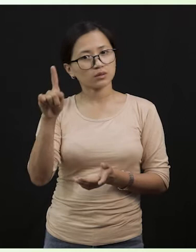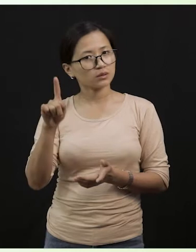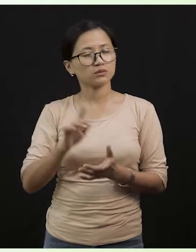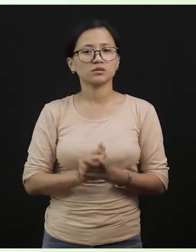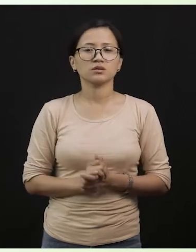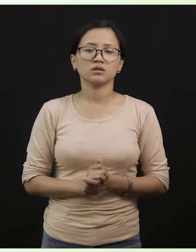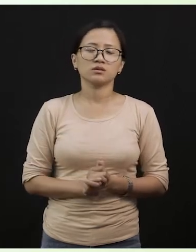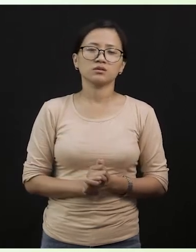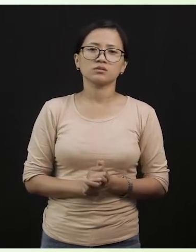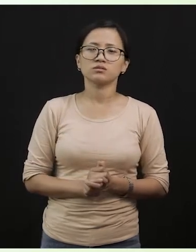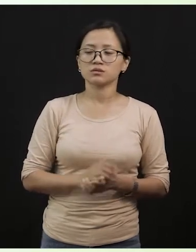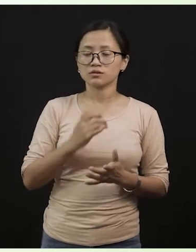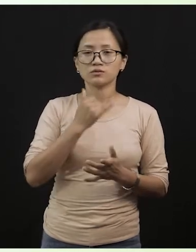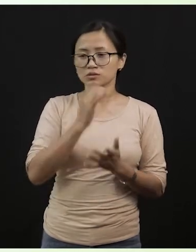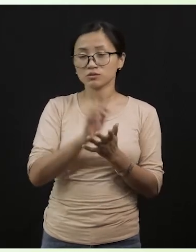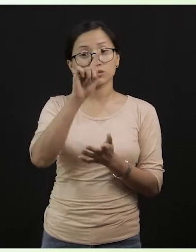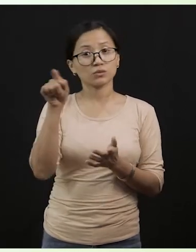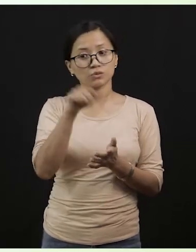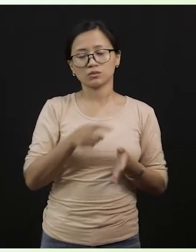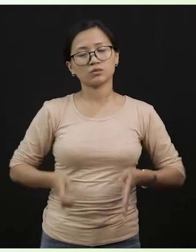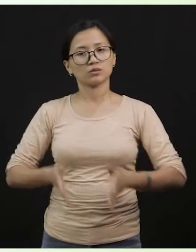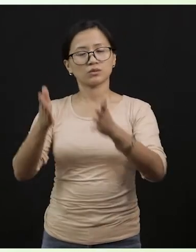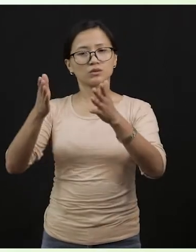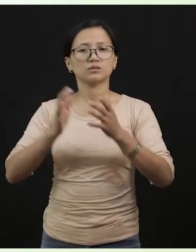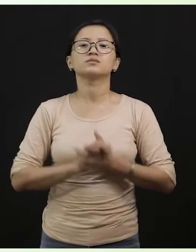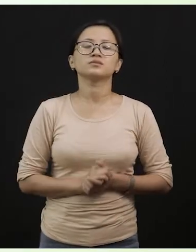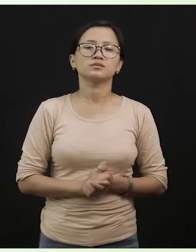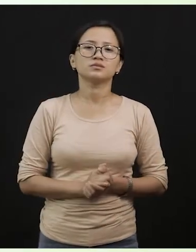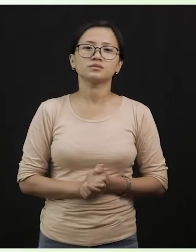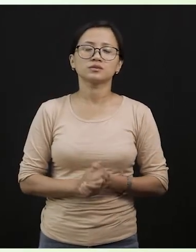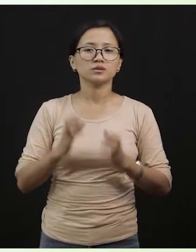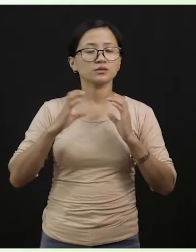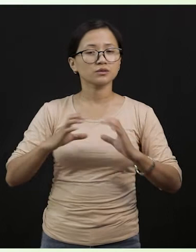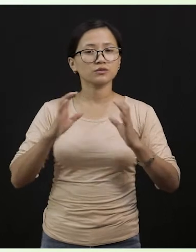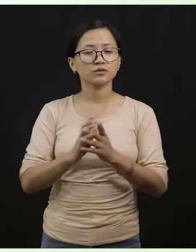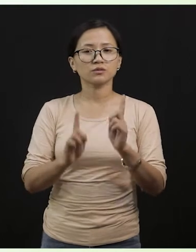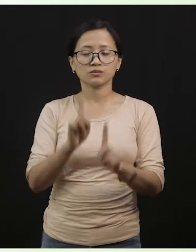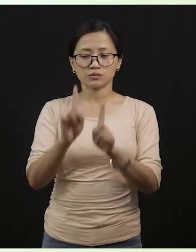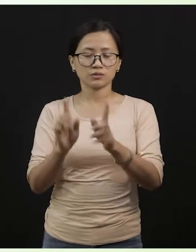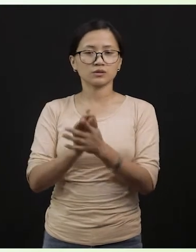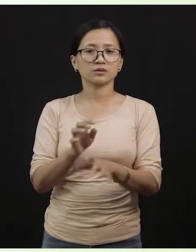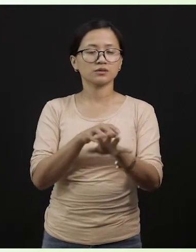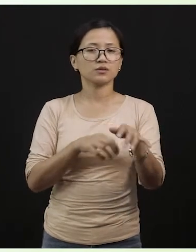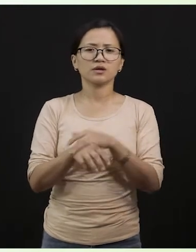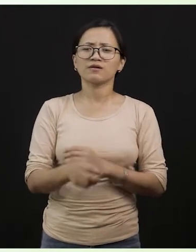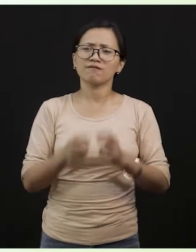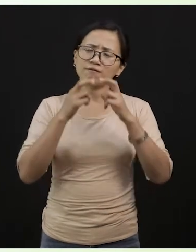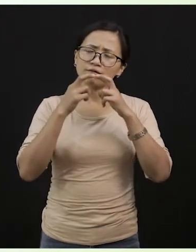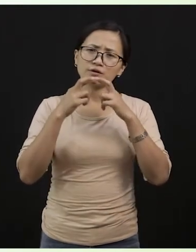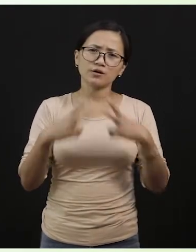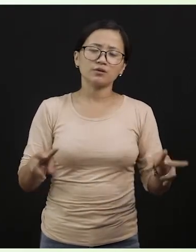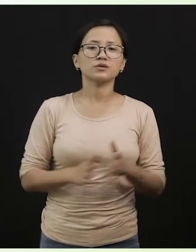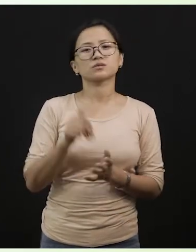instead of going into the wrong way. Okay, so caring for plants and animals are very good deeds which